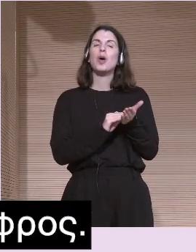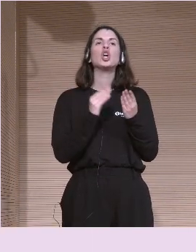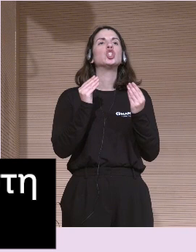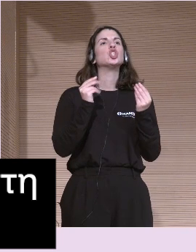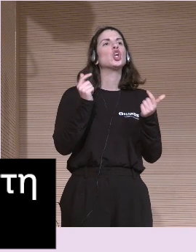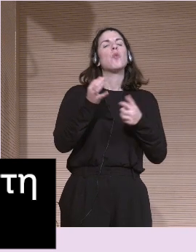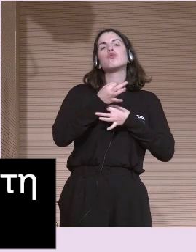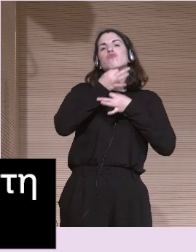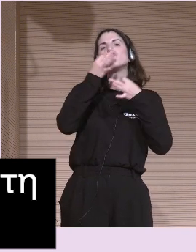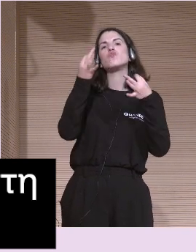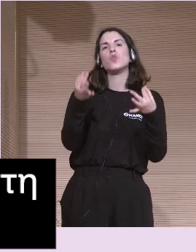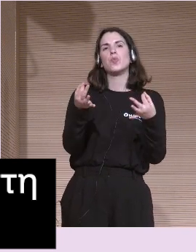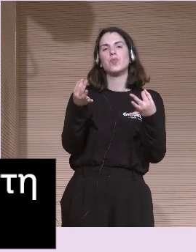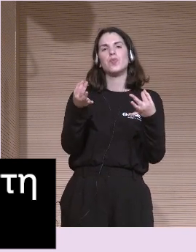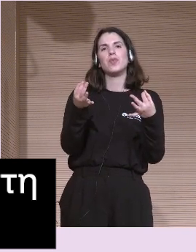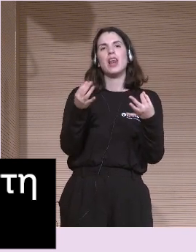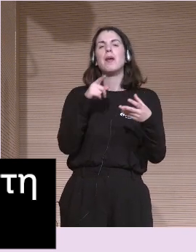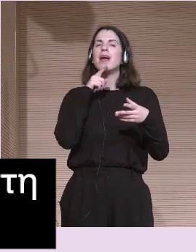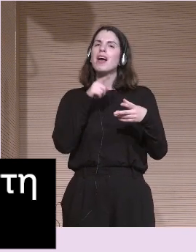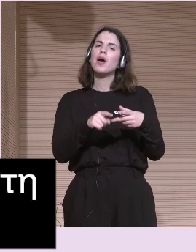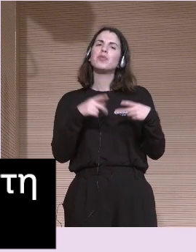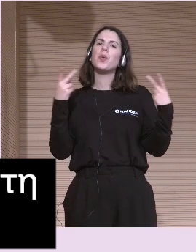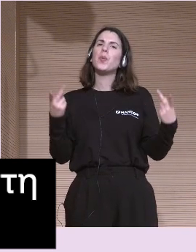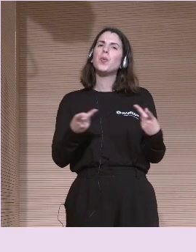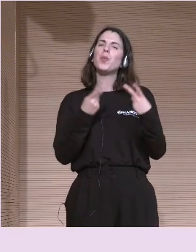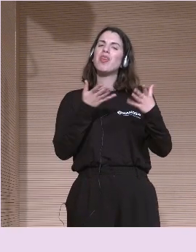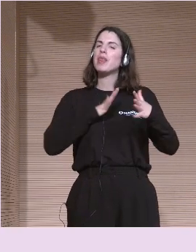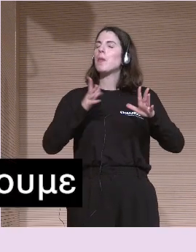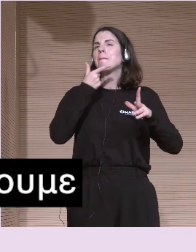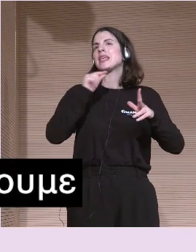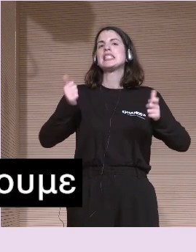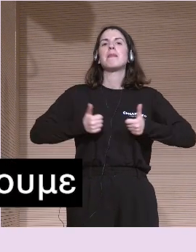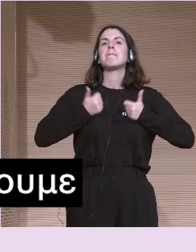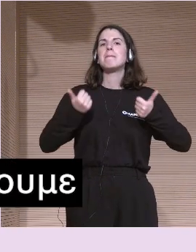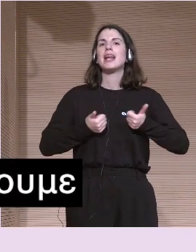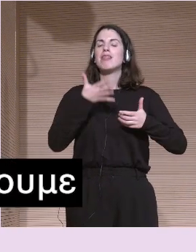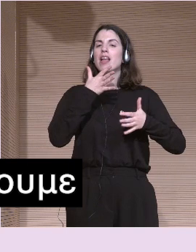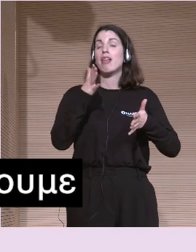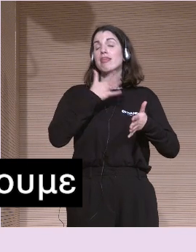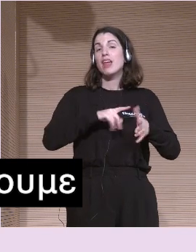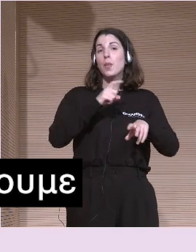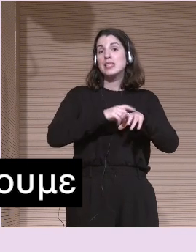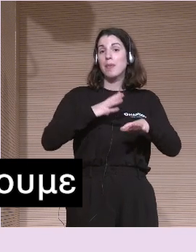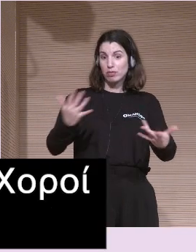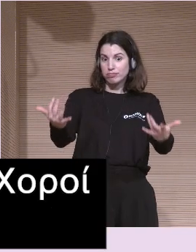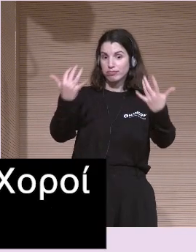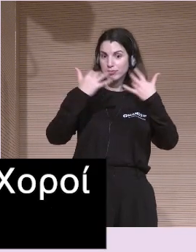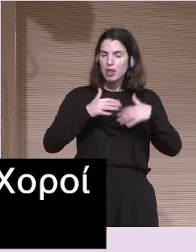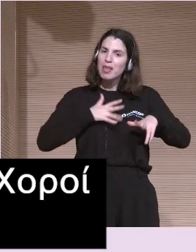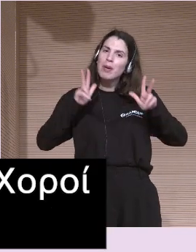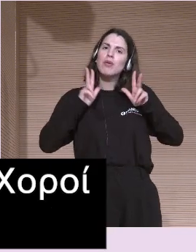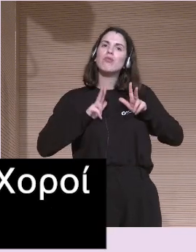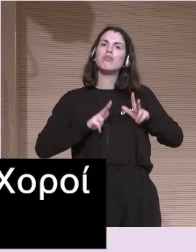playful, and we really want the museum to be an enjoyable experience. Sometimes, you know, this is through programming. This is just an example of